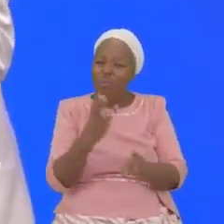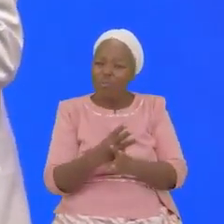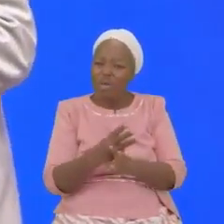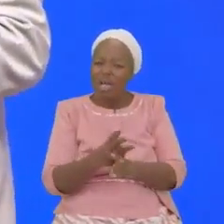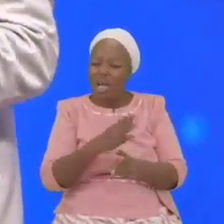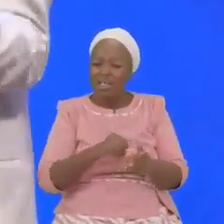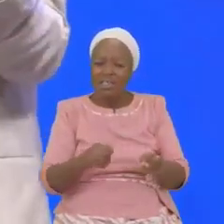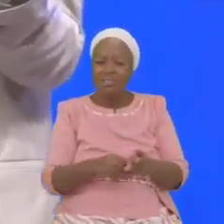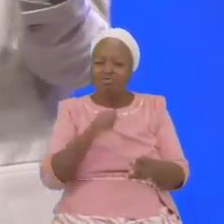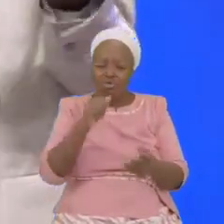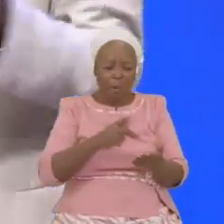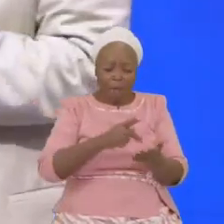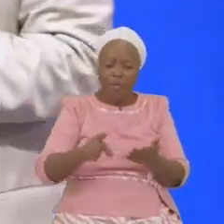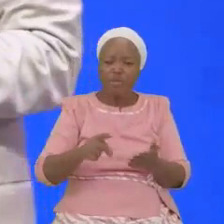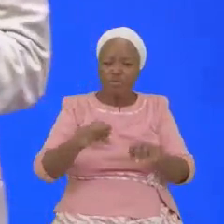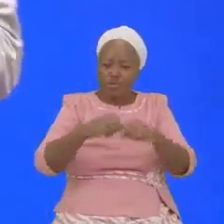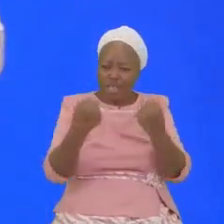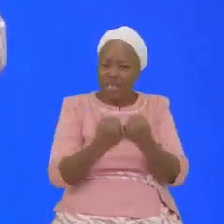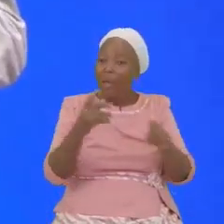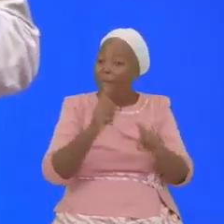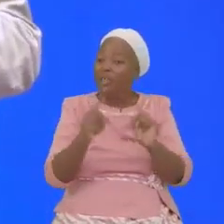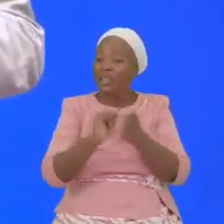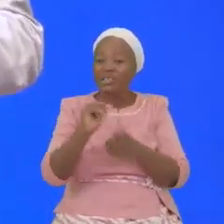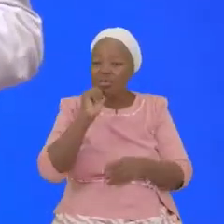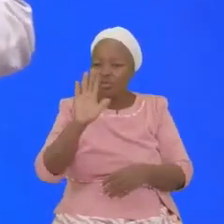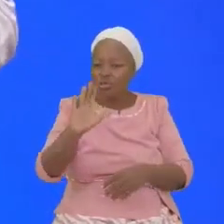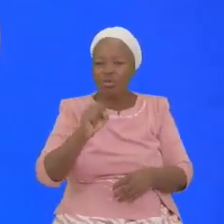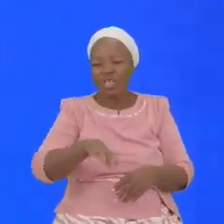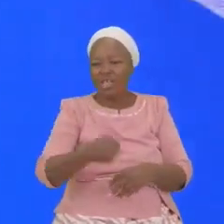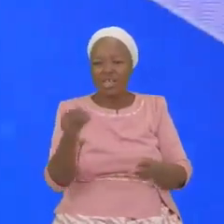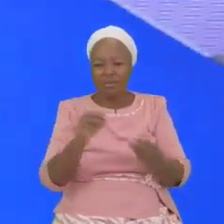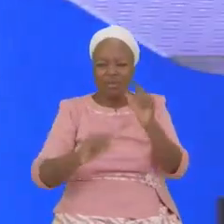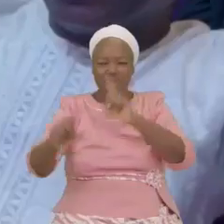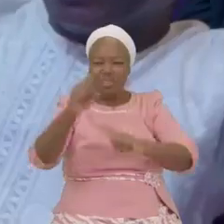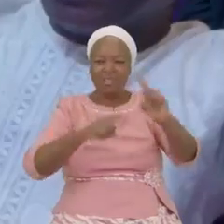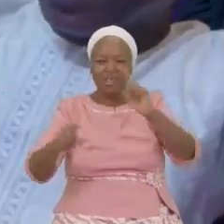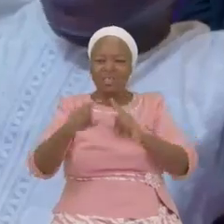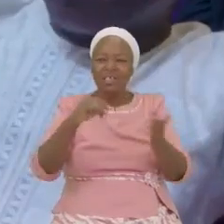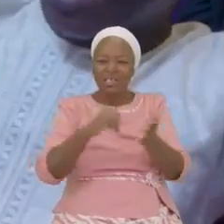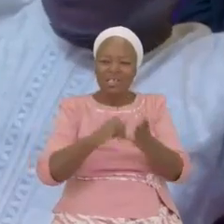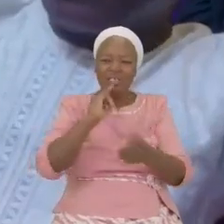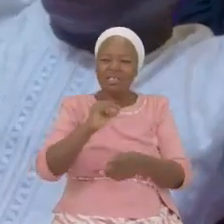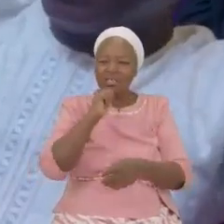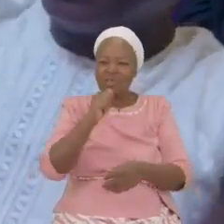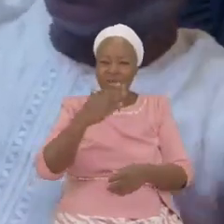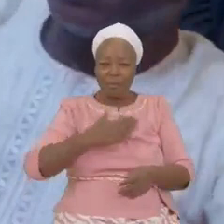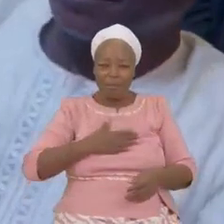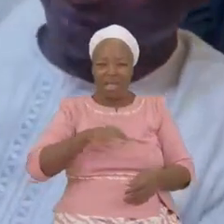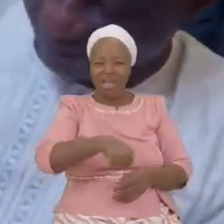impure society. But that's not yours anymore. It's not mine anymore. And that's what it